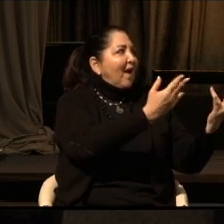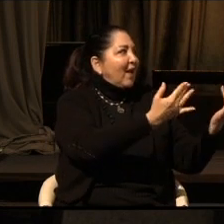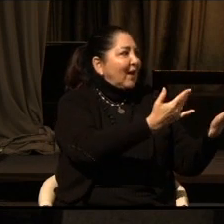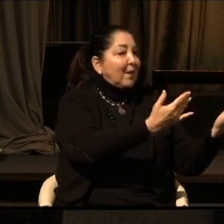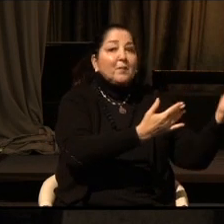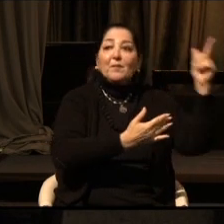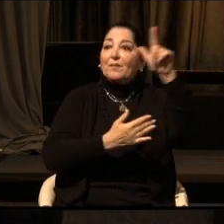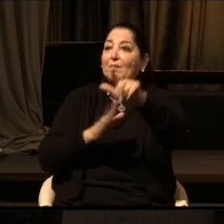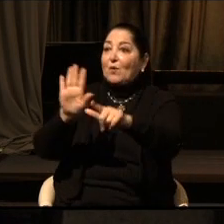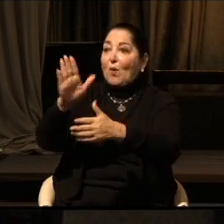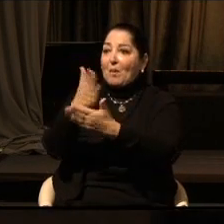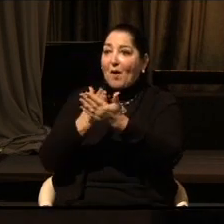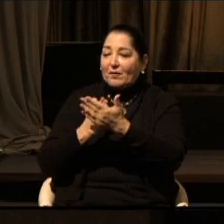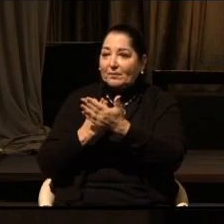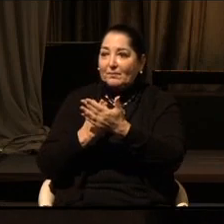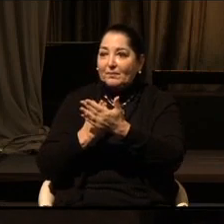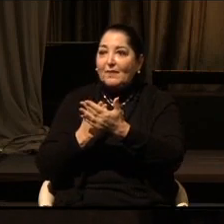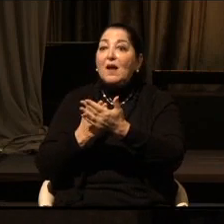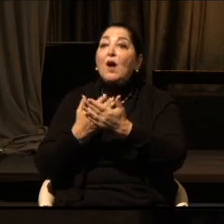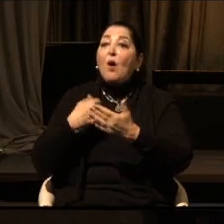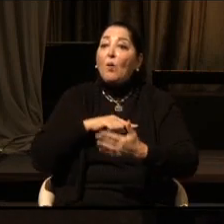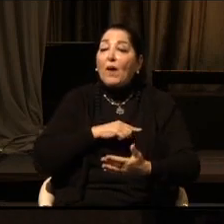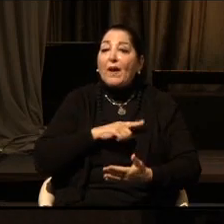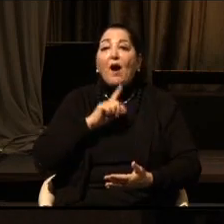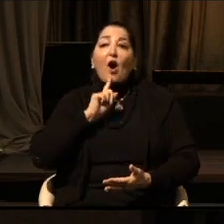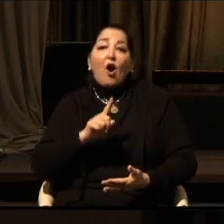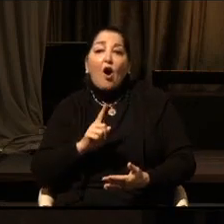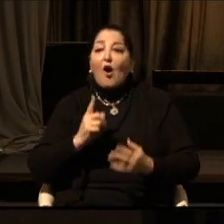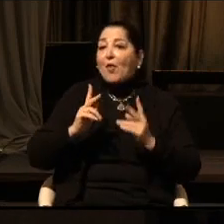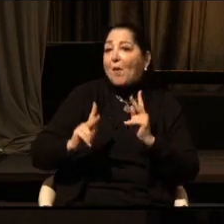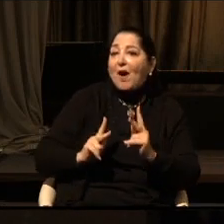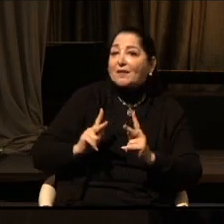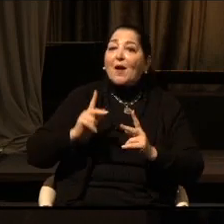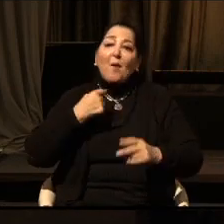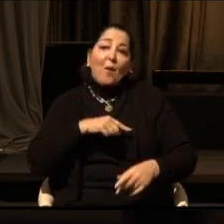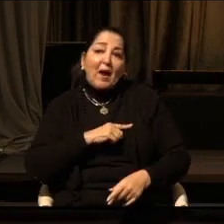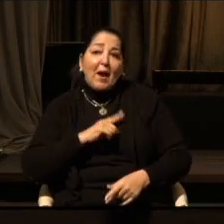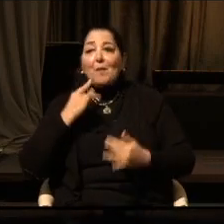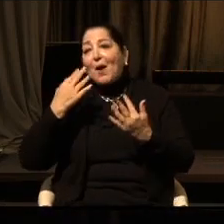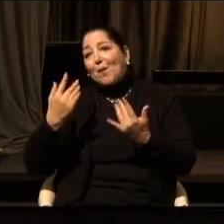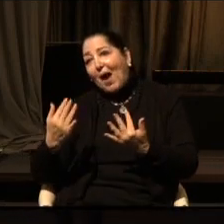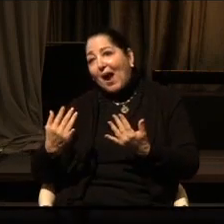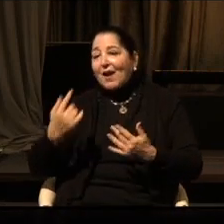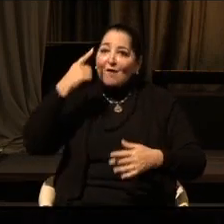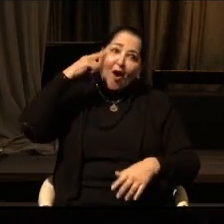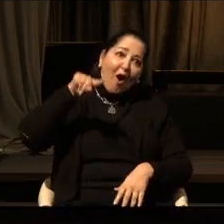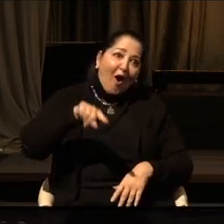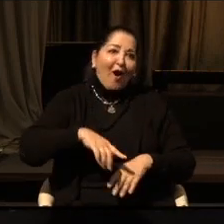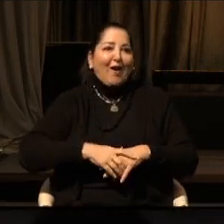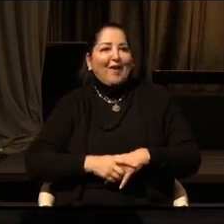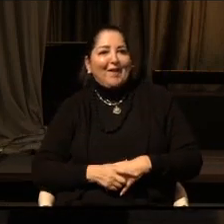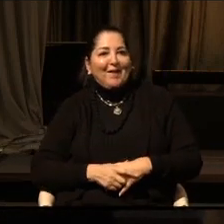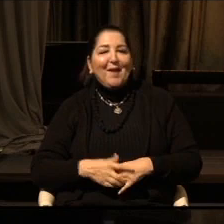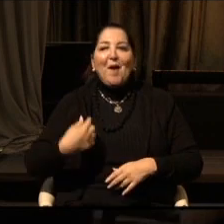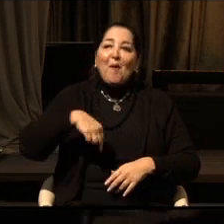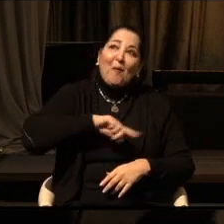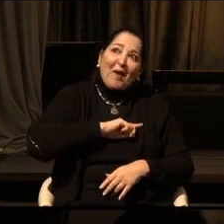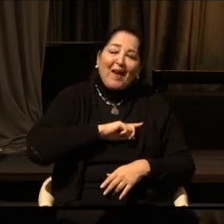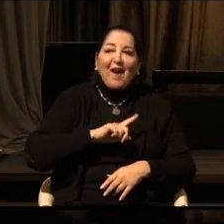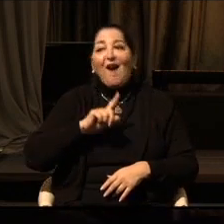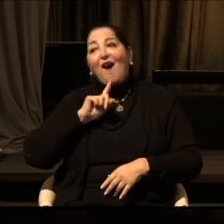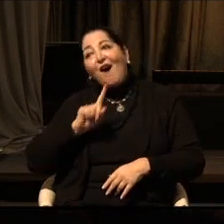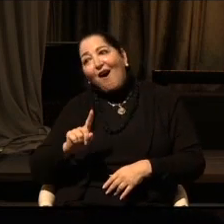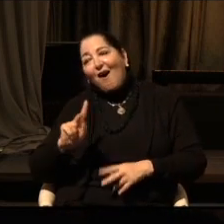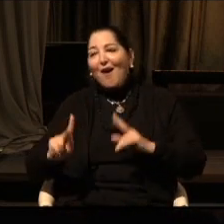we've been. Here's your part. We are the ones we've been waiting for.